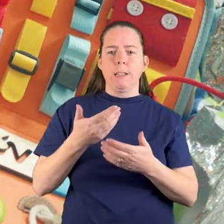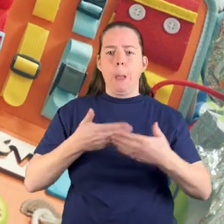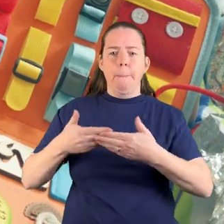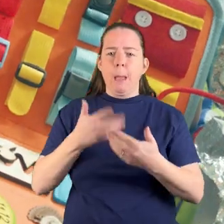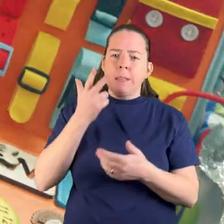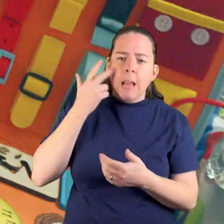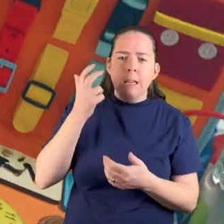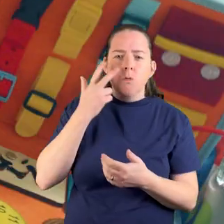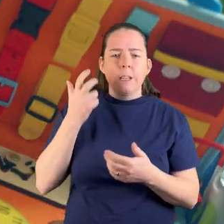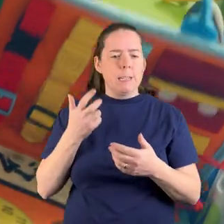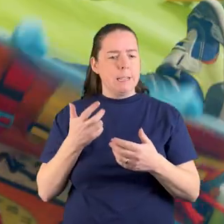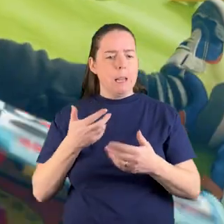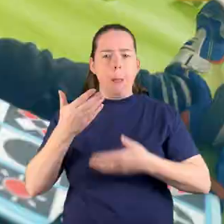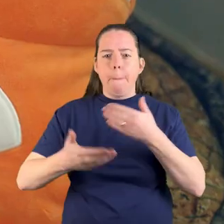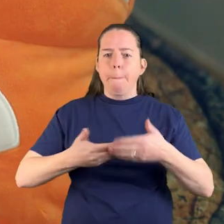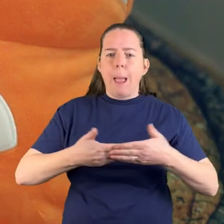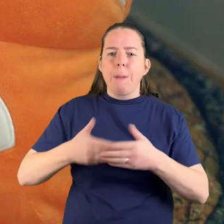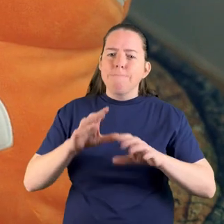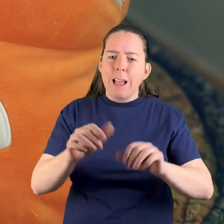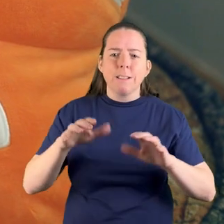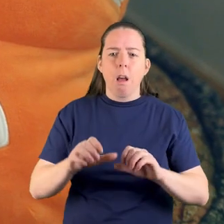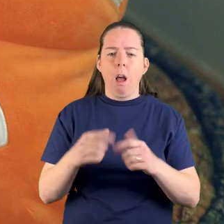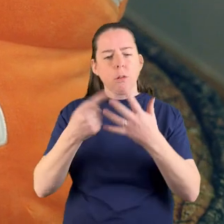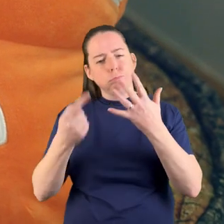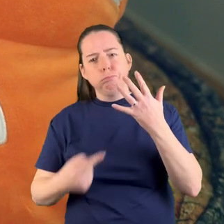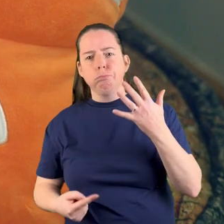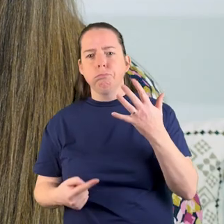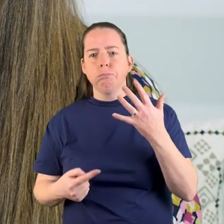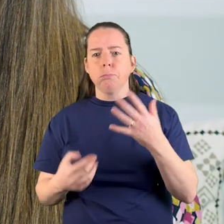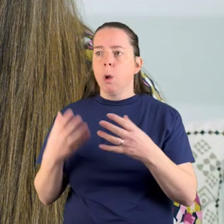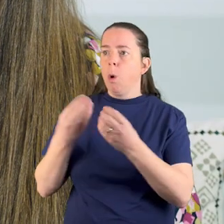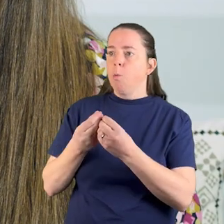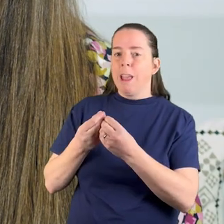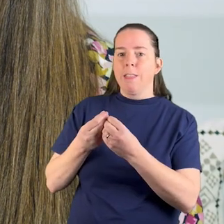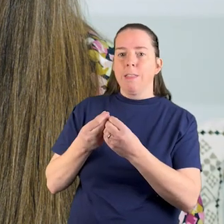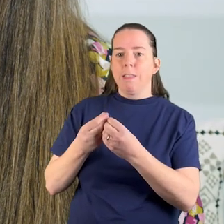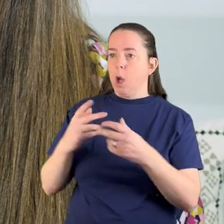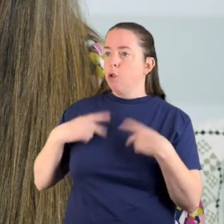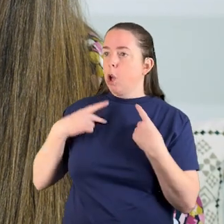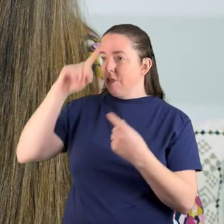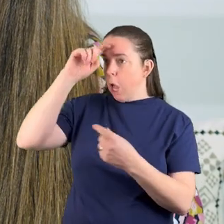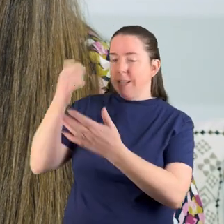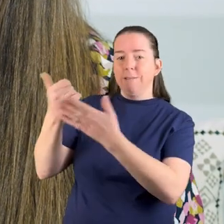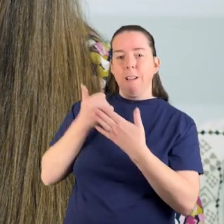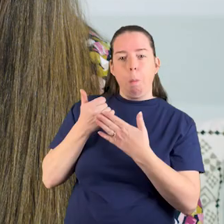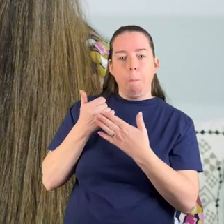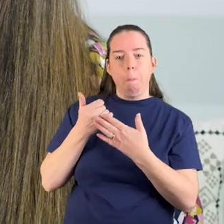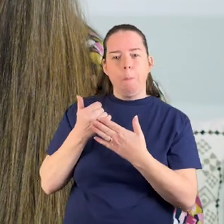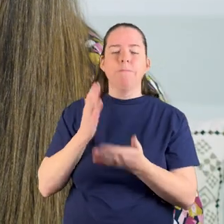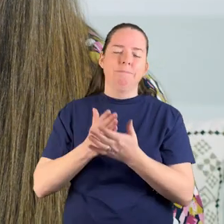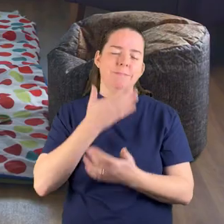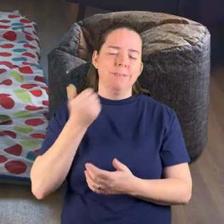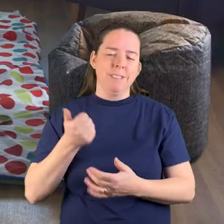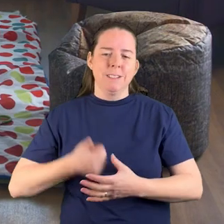baby sensory, baby massage, that sort of thing. And that was all on hand to do and facilitated by the nursery nurses, which was really